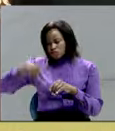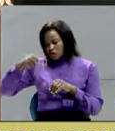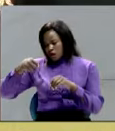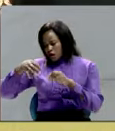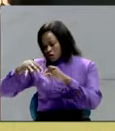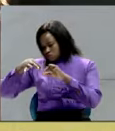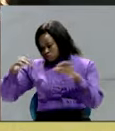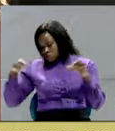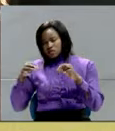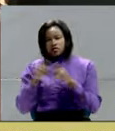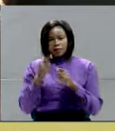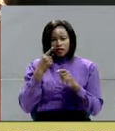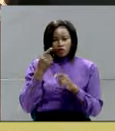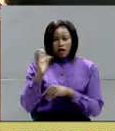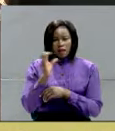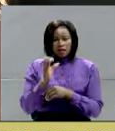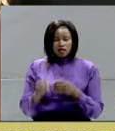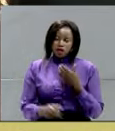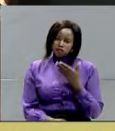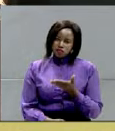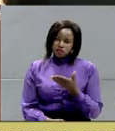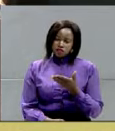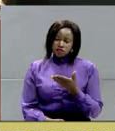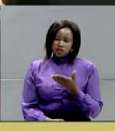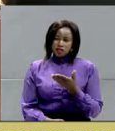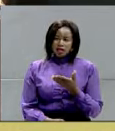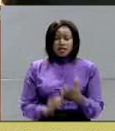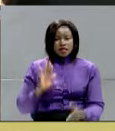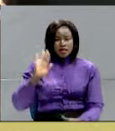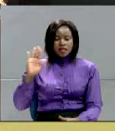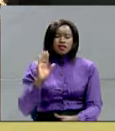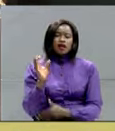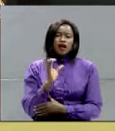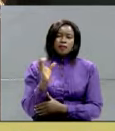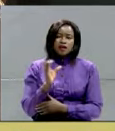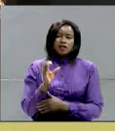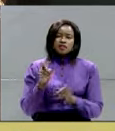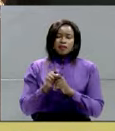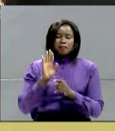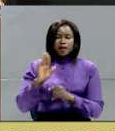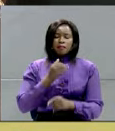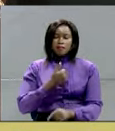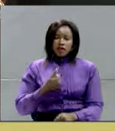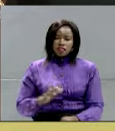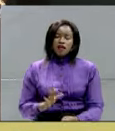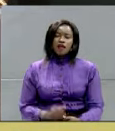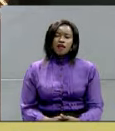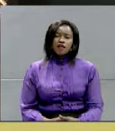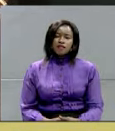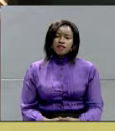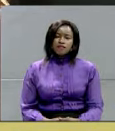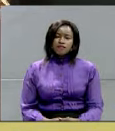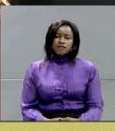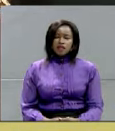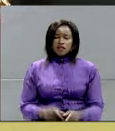a company, which was for him, his mom, and my